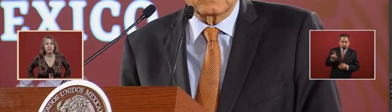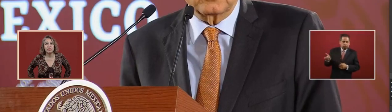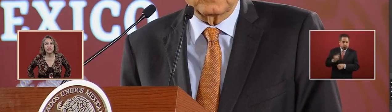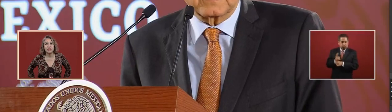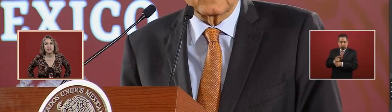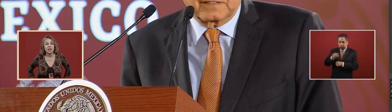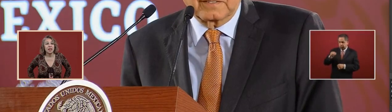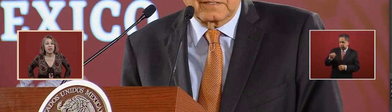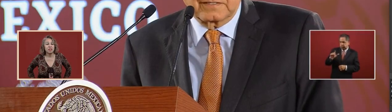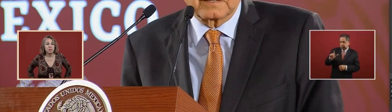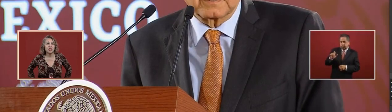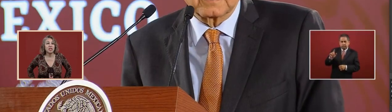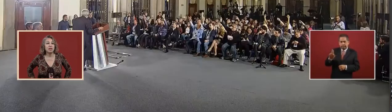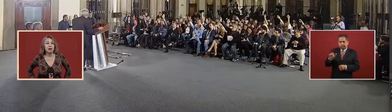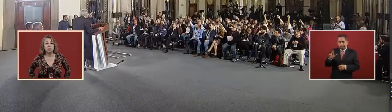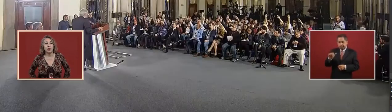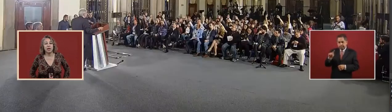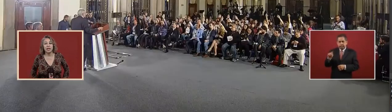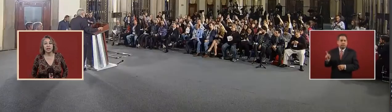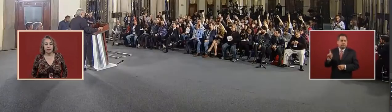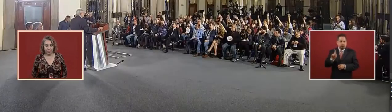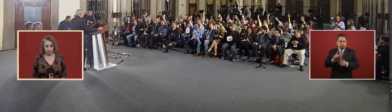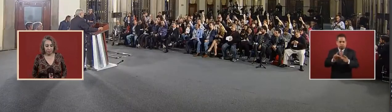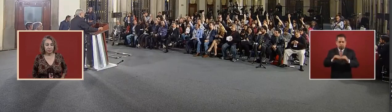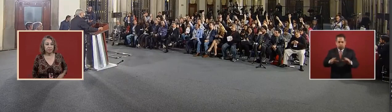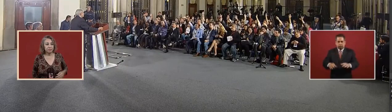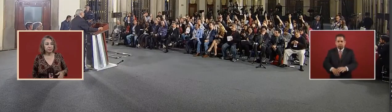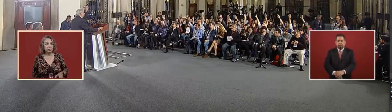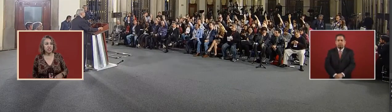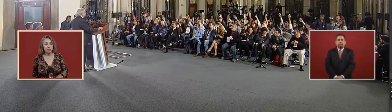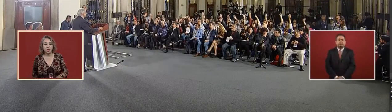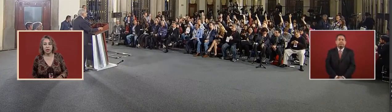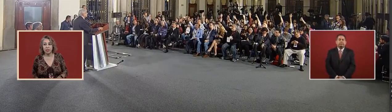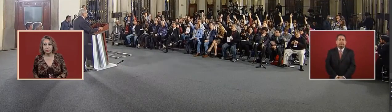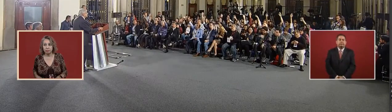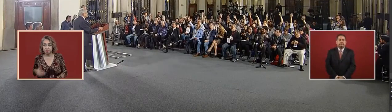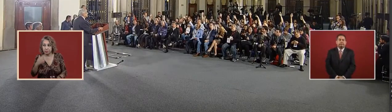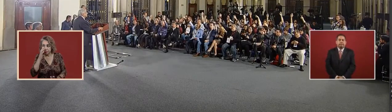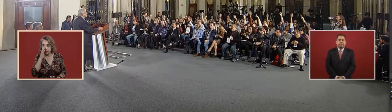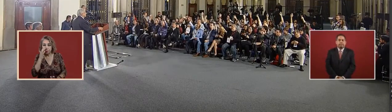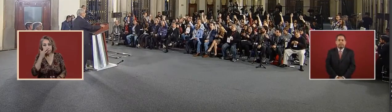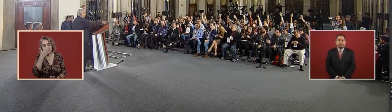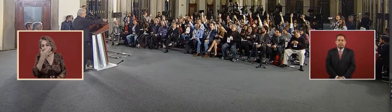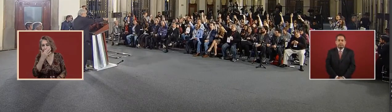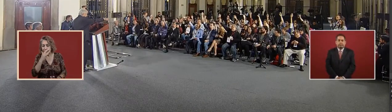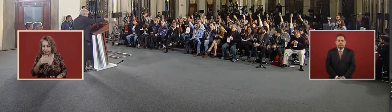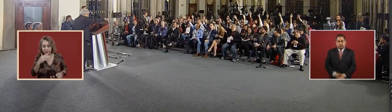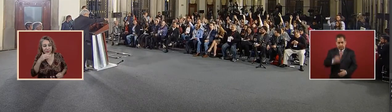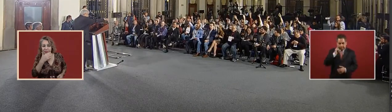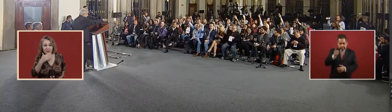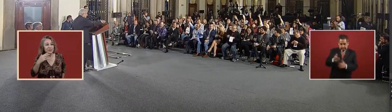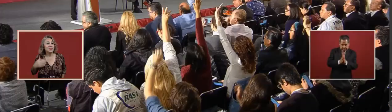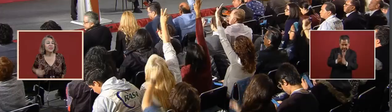functioning official, especially Bartlett, Mr. Bartlett. A ver,